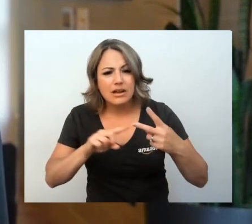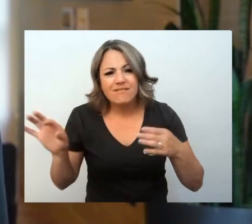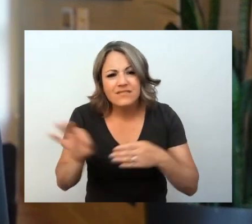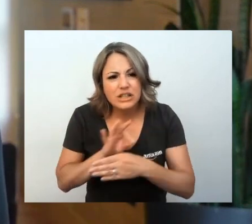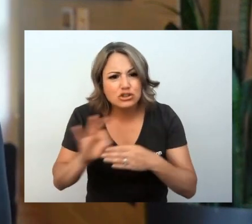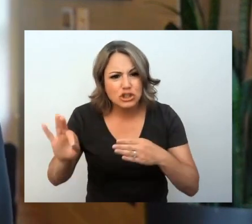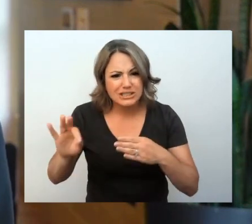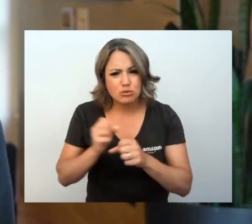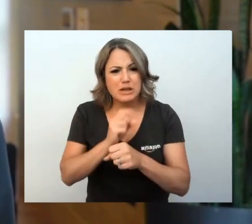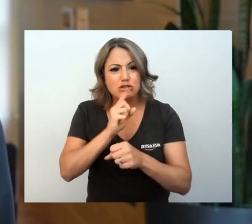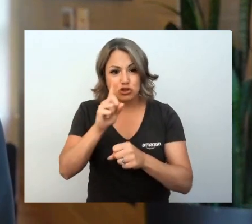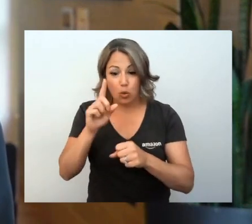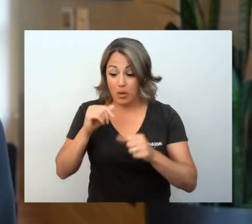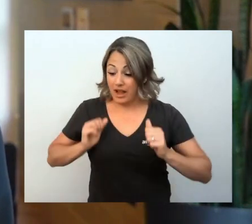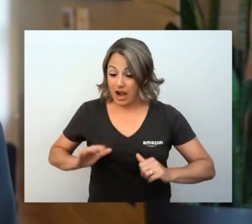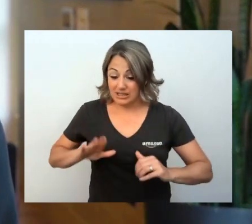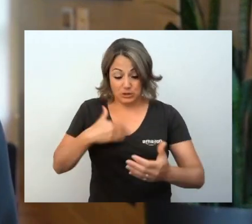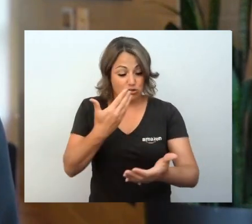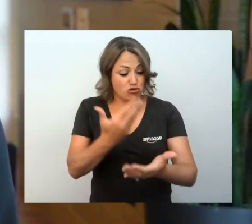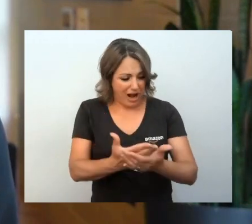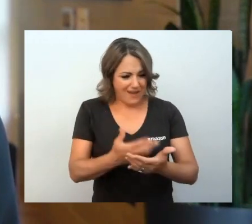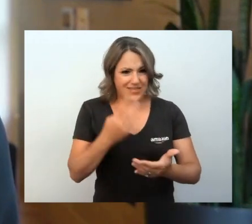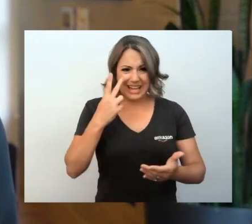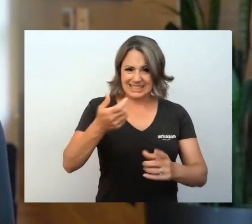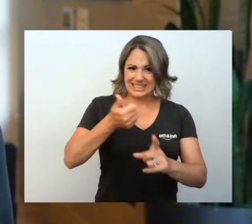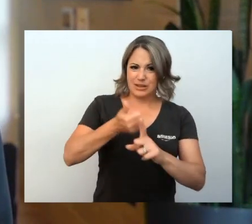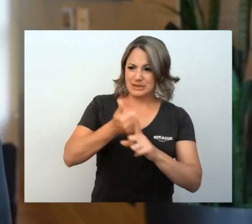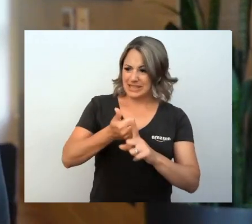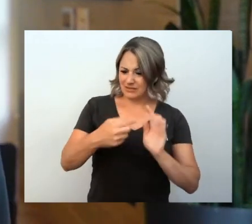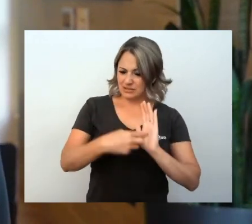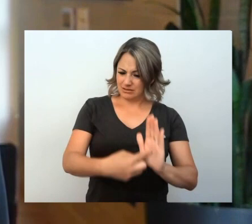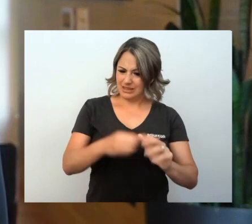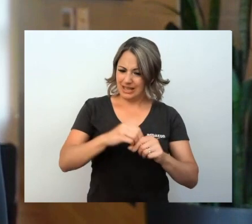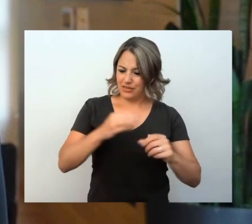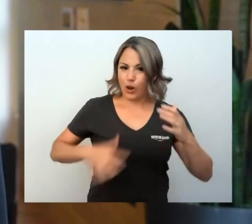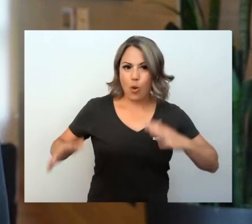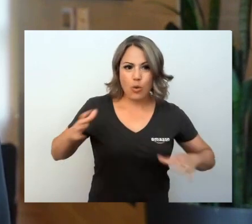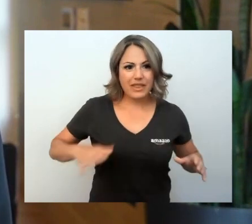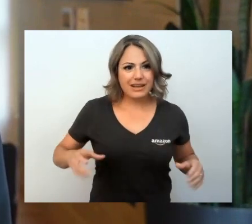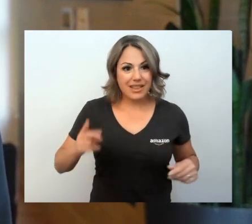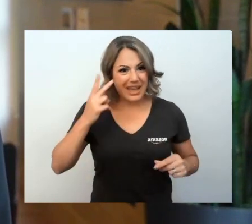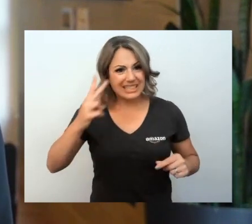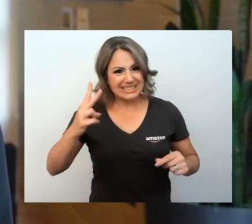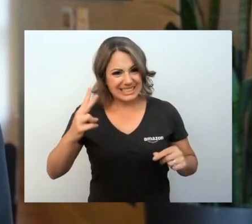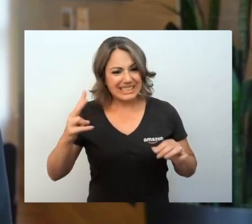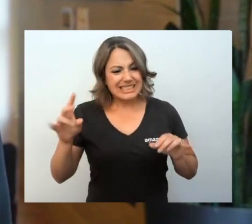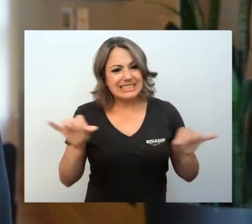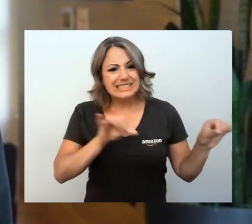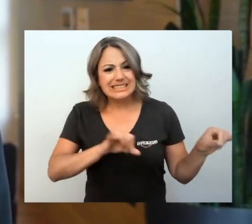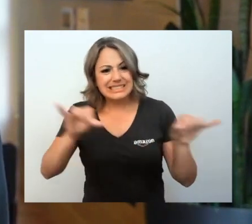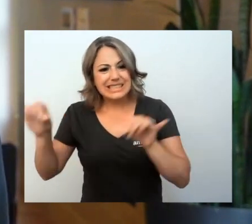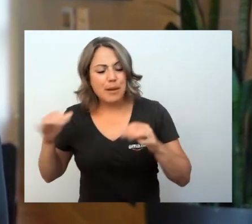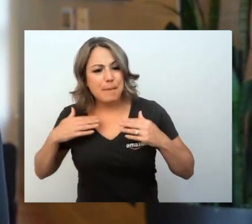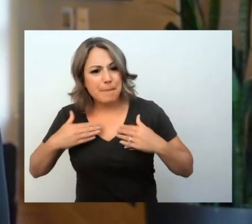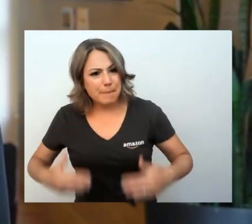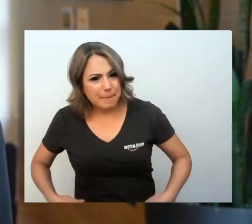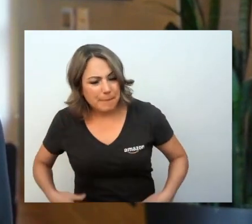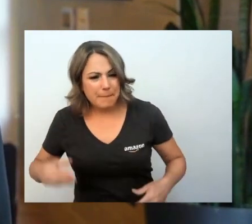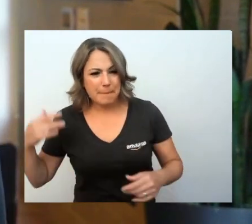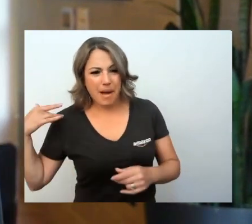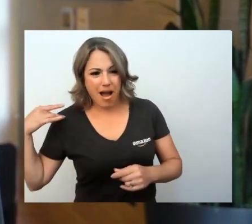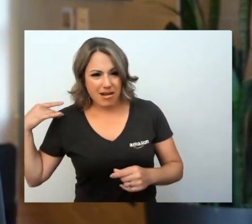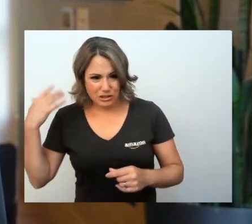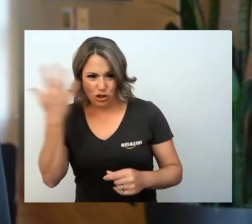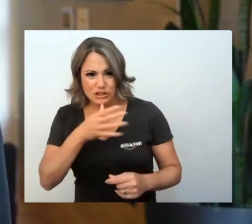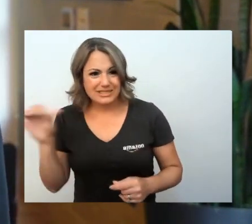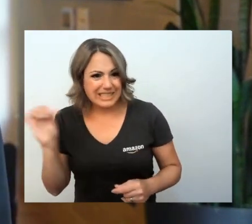a destination where they can see themselves reflected in the clothing, see models that look like them, right? And so one of the things that we did